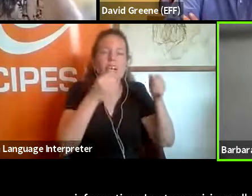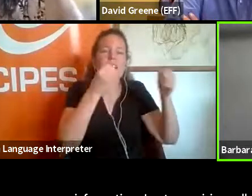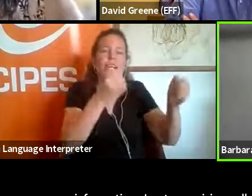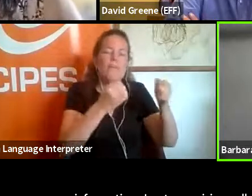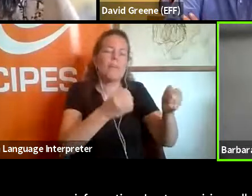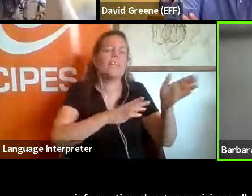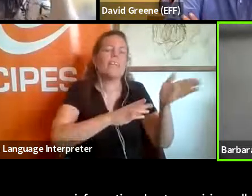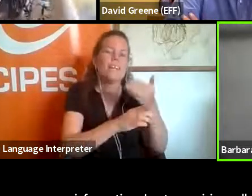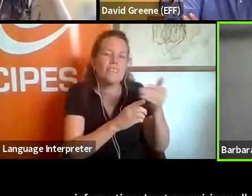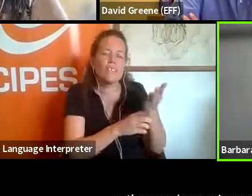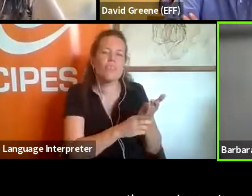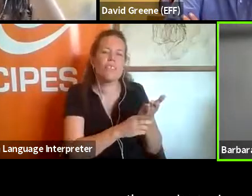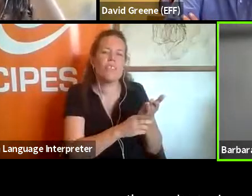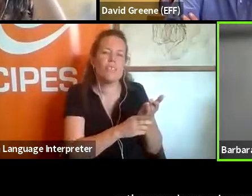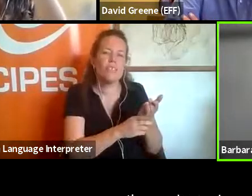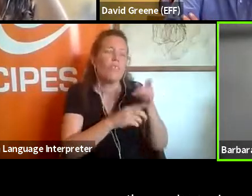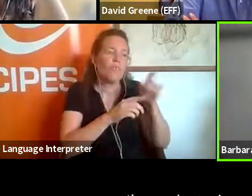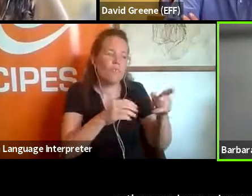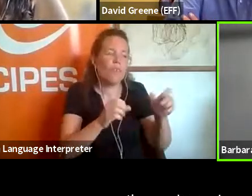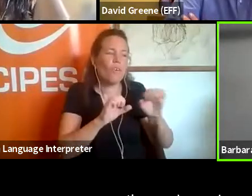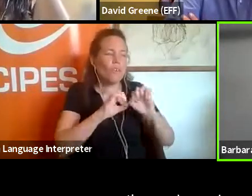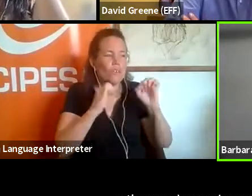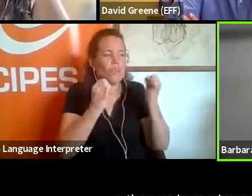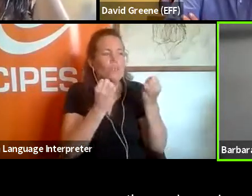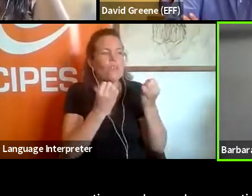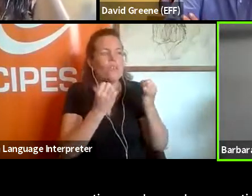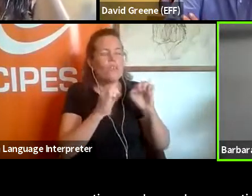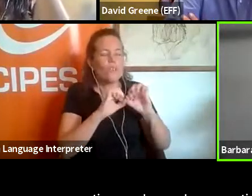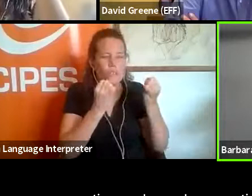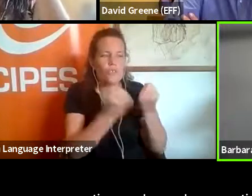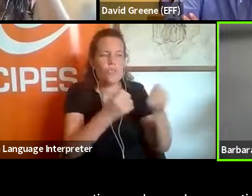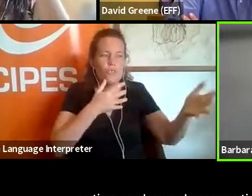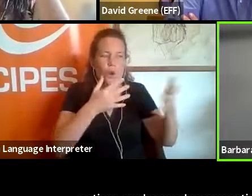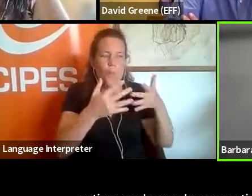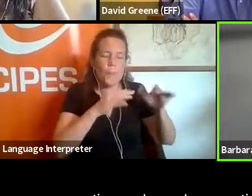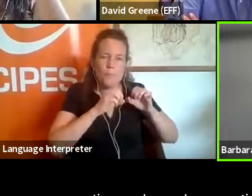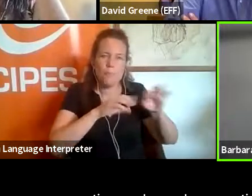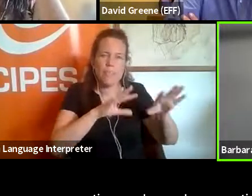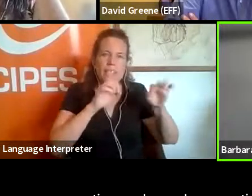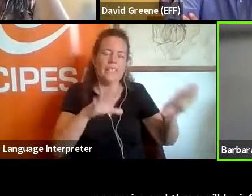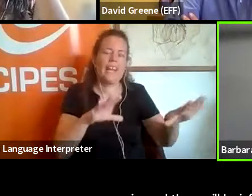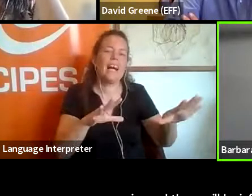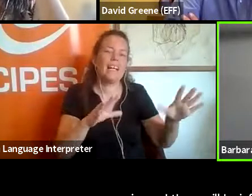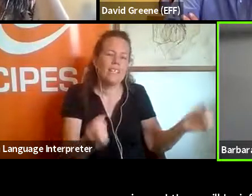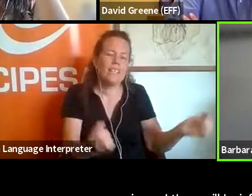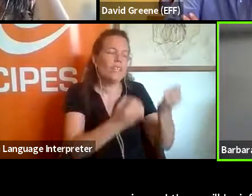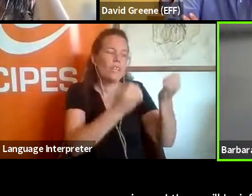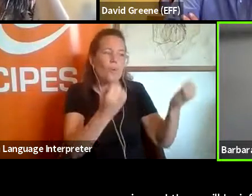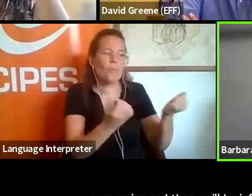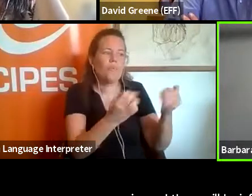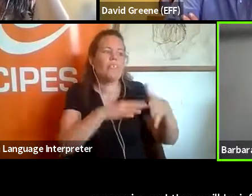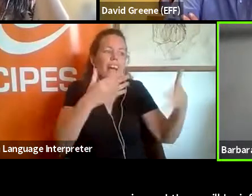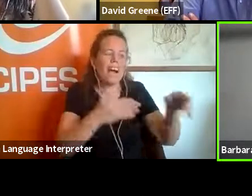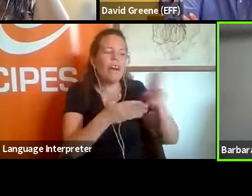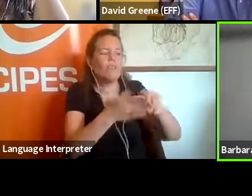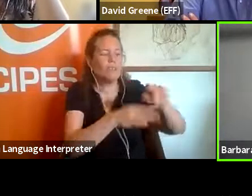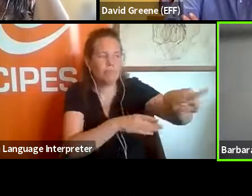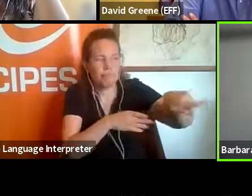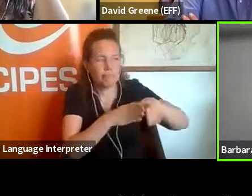advocacy actions for social media companies. And there will be information on how activists and communities can be involved in that as